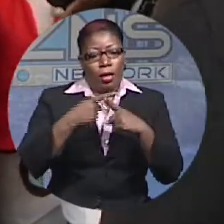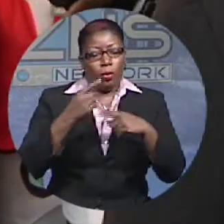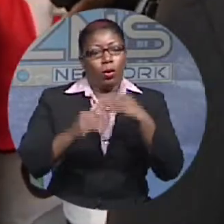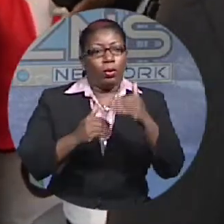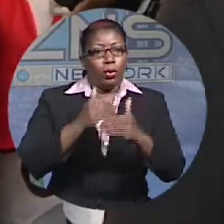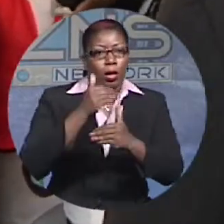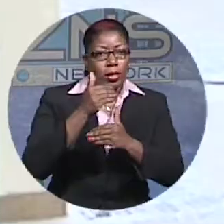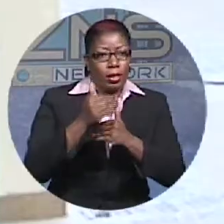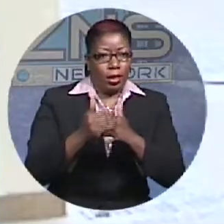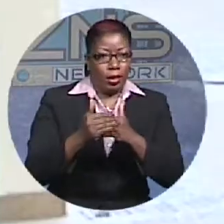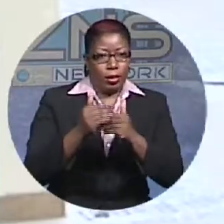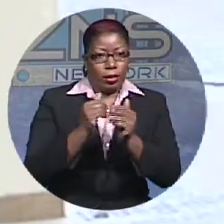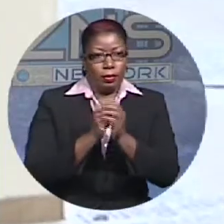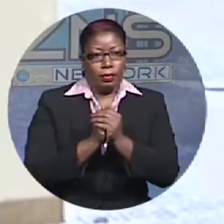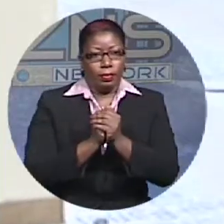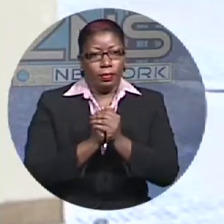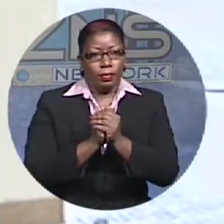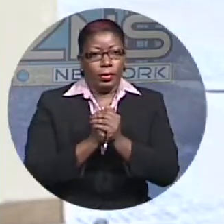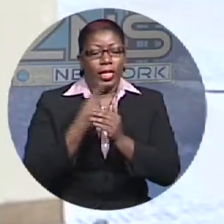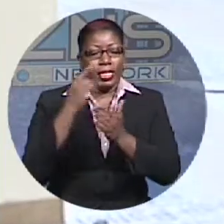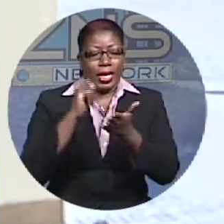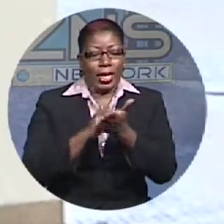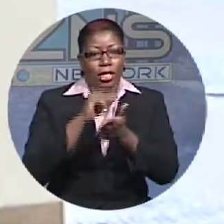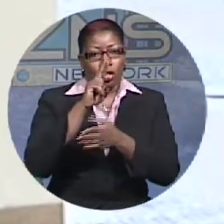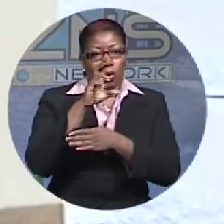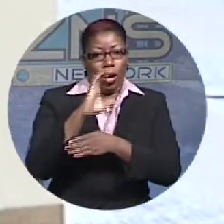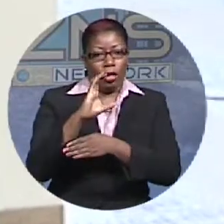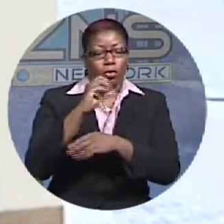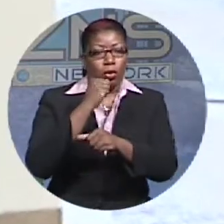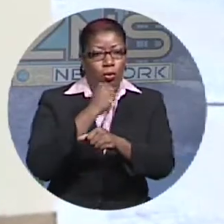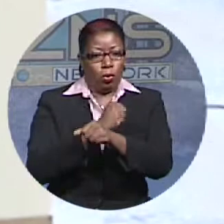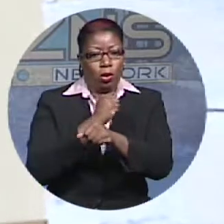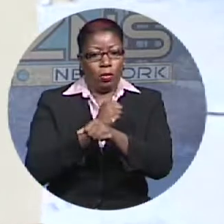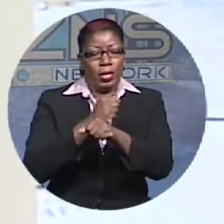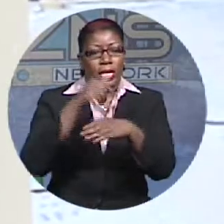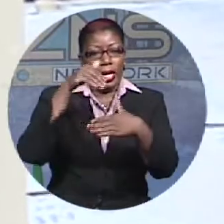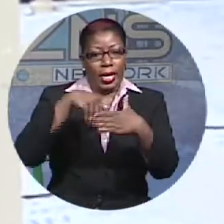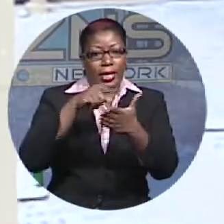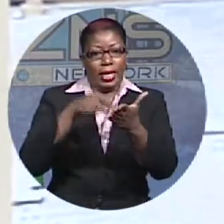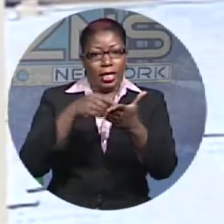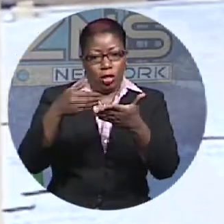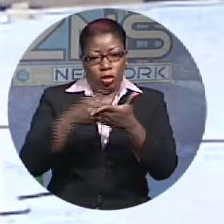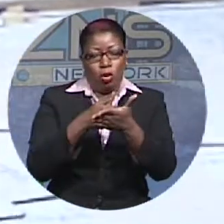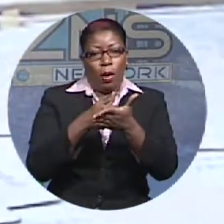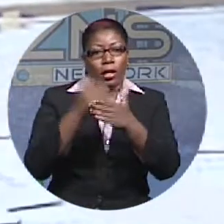of commissioning. Mr. Brown says about 200 employees will be in this new building